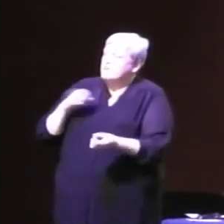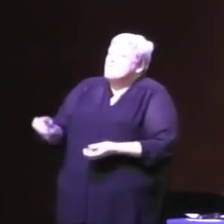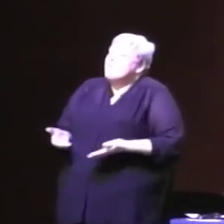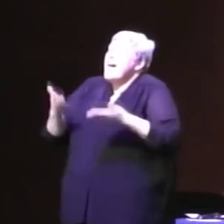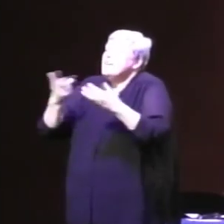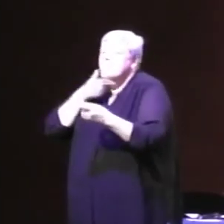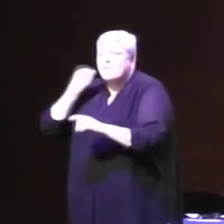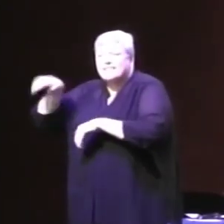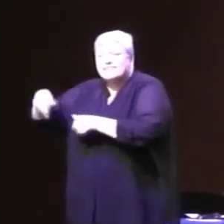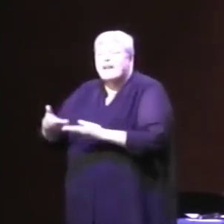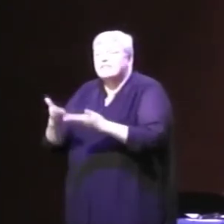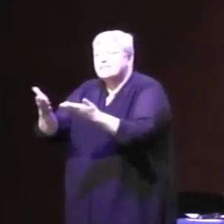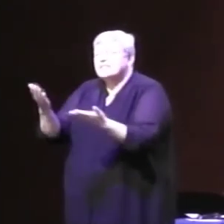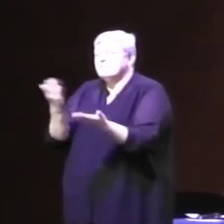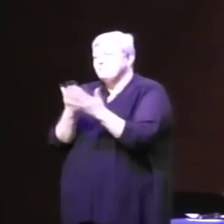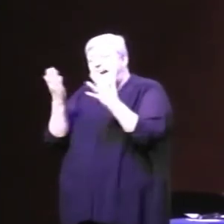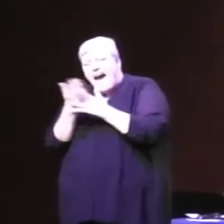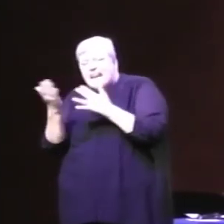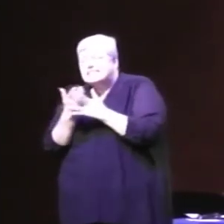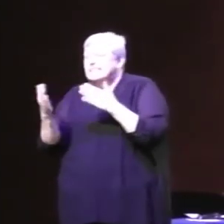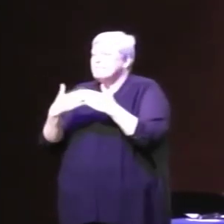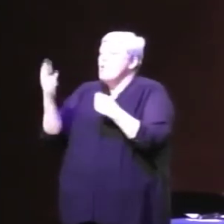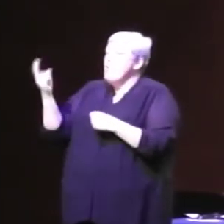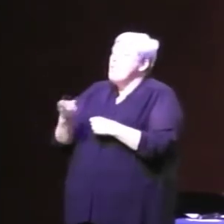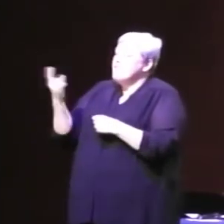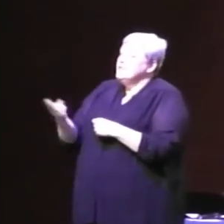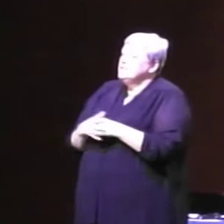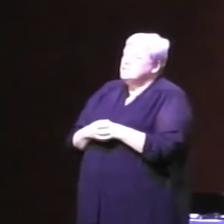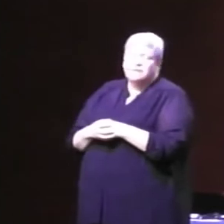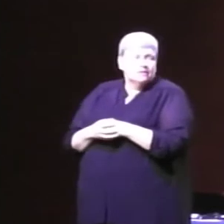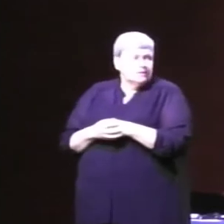public services as well as accessing them more frequently.